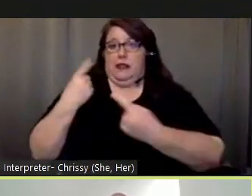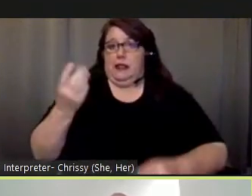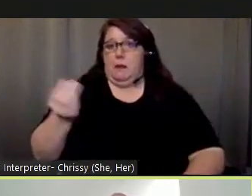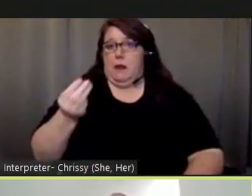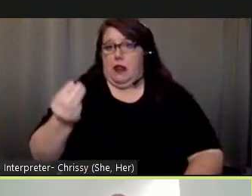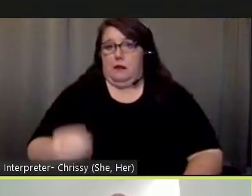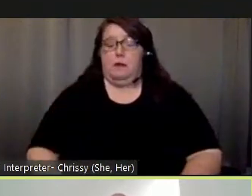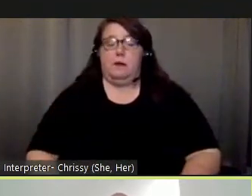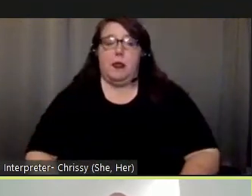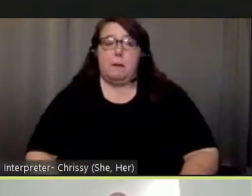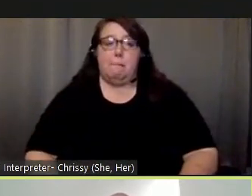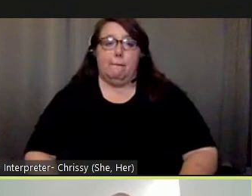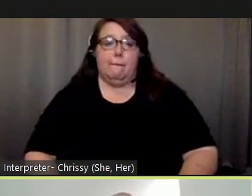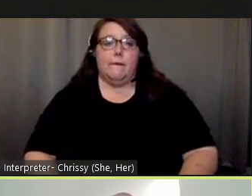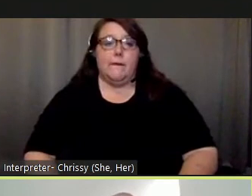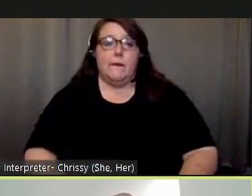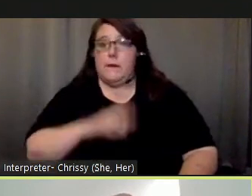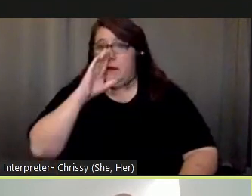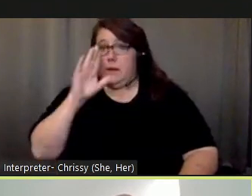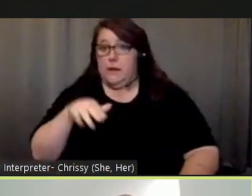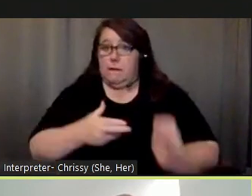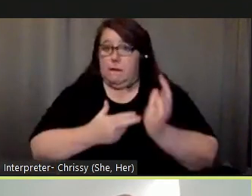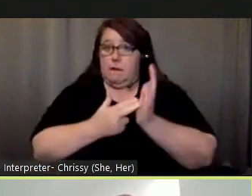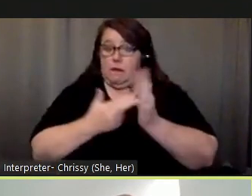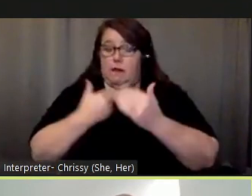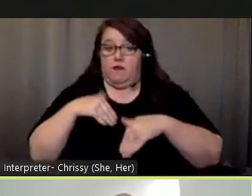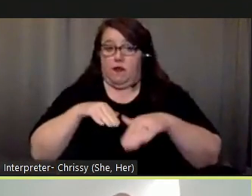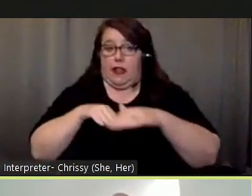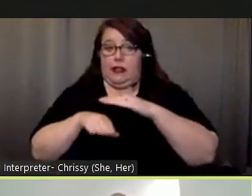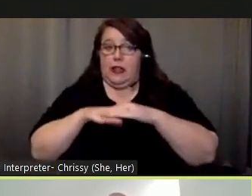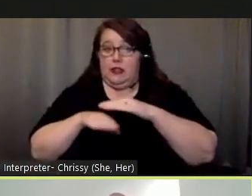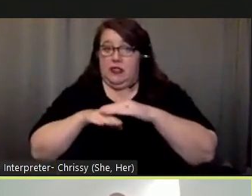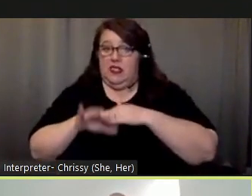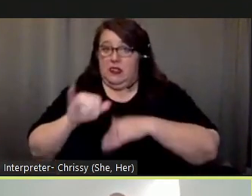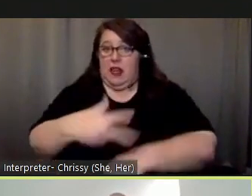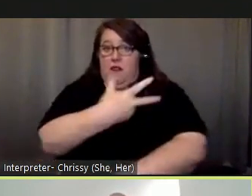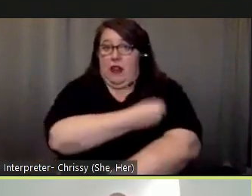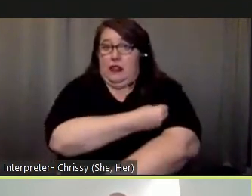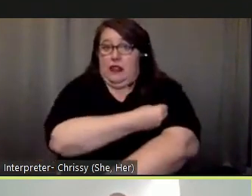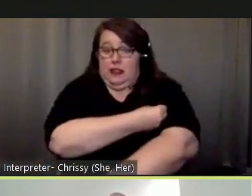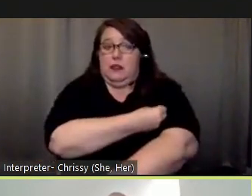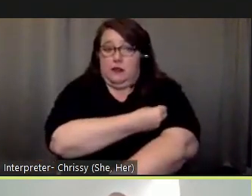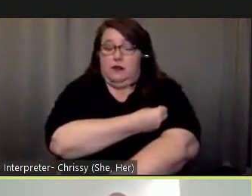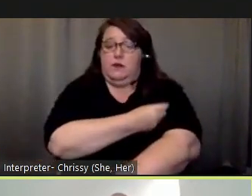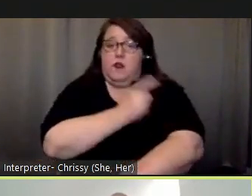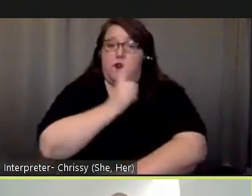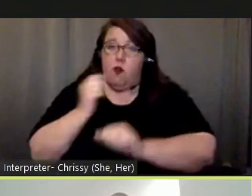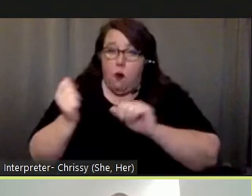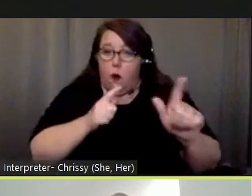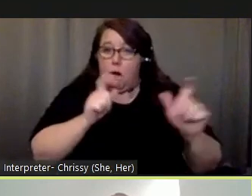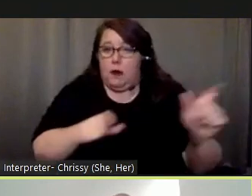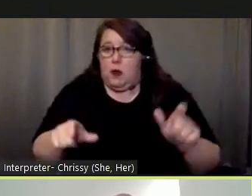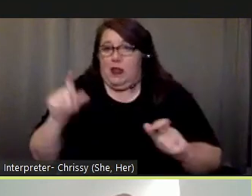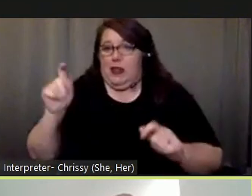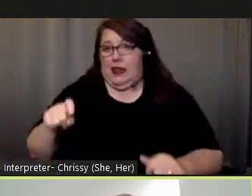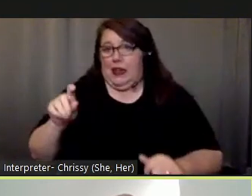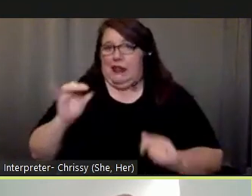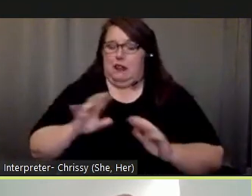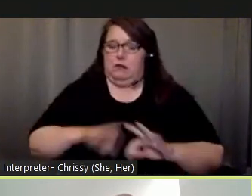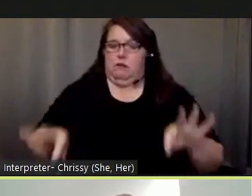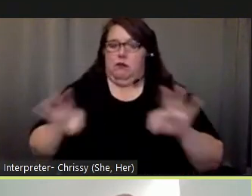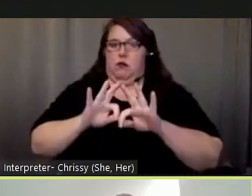We know that ensuring access to this vaccine to all who need it is a critical part of our